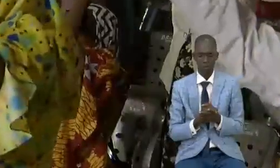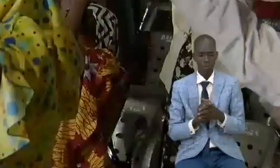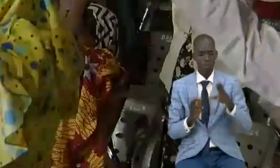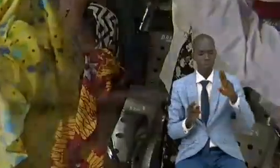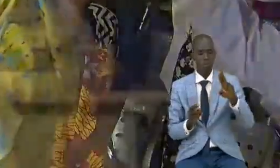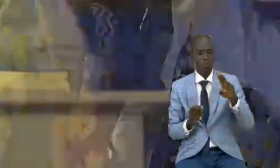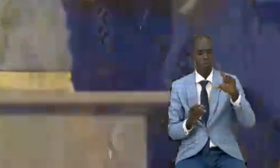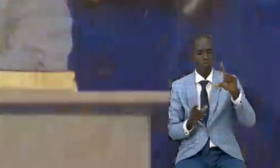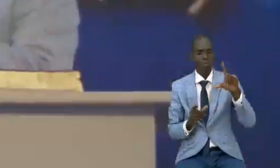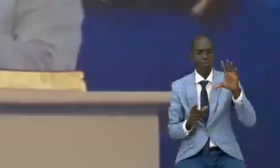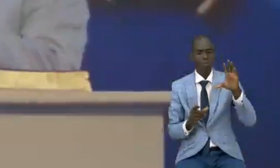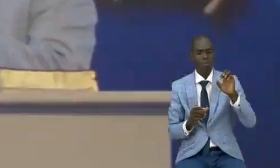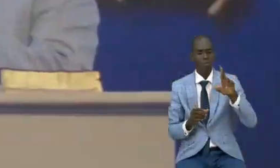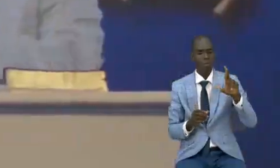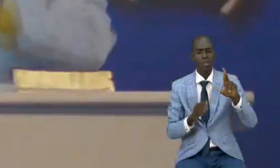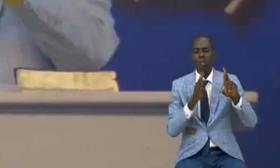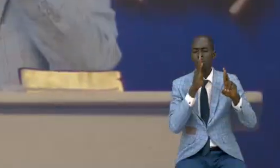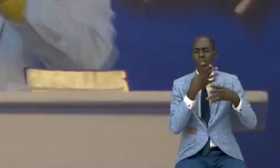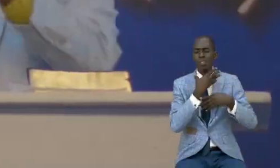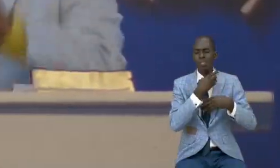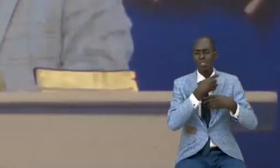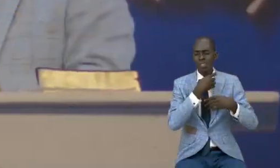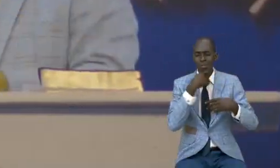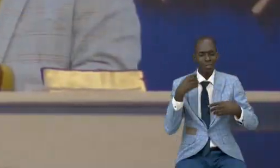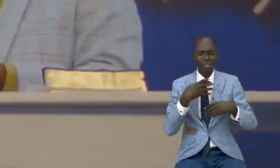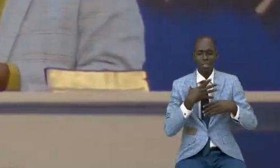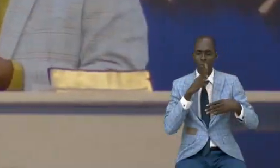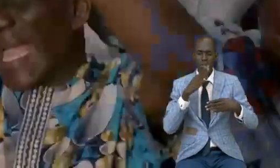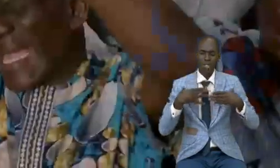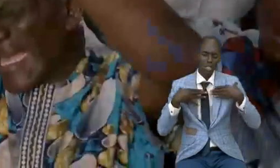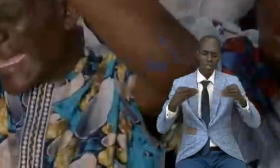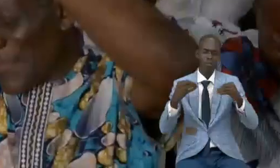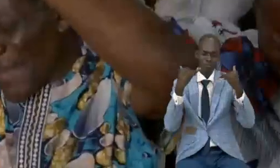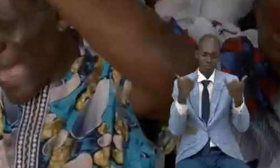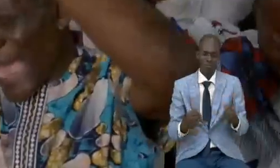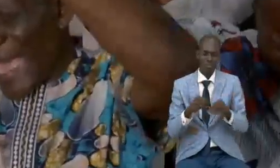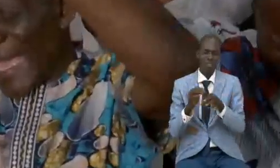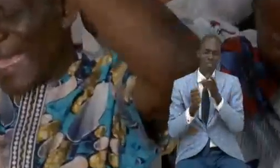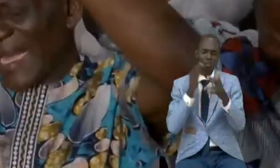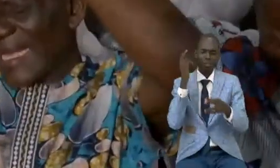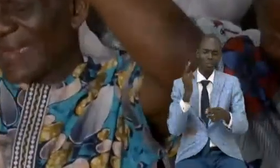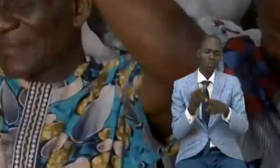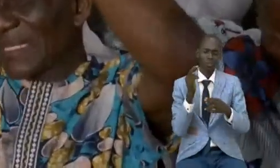ulcer be healed in Jesus' name.